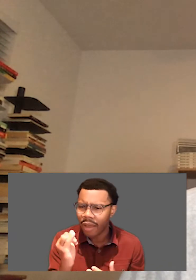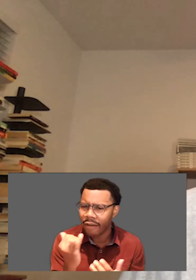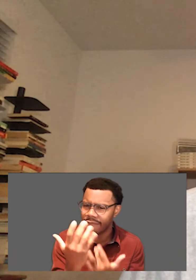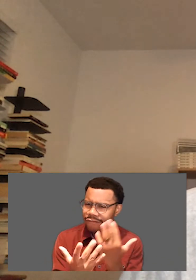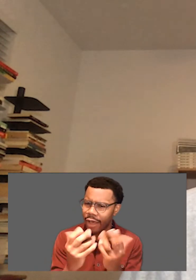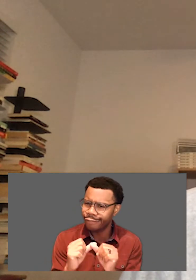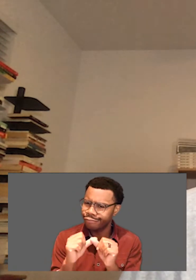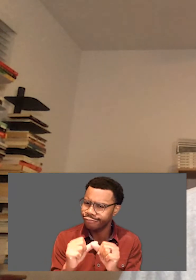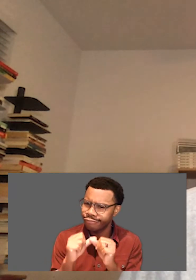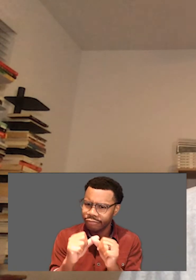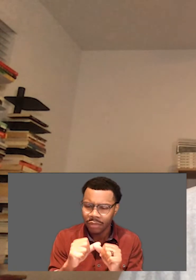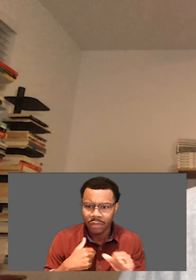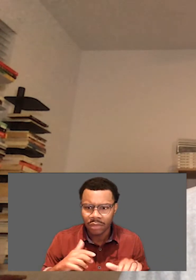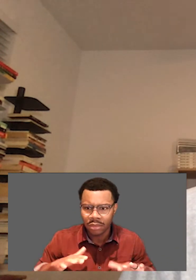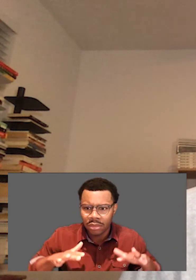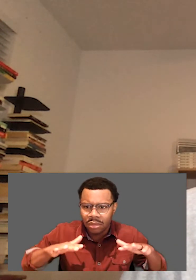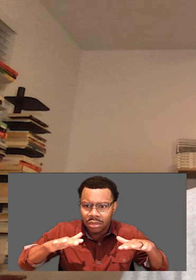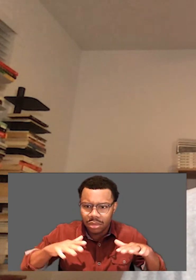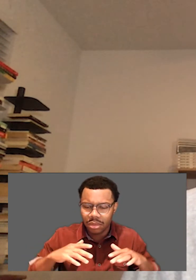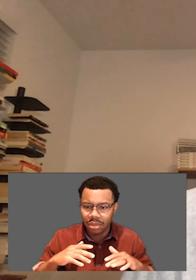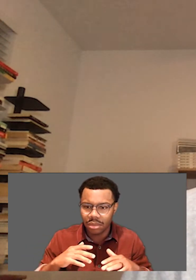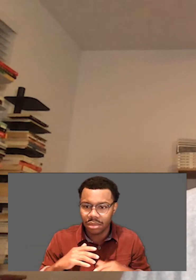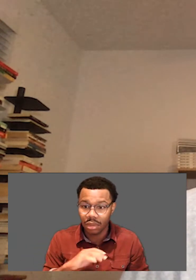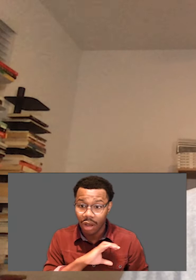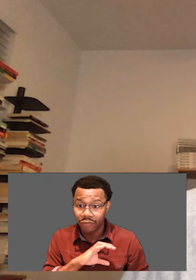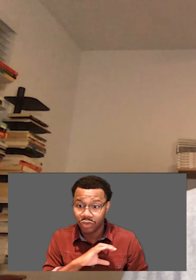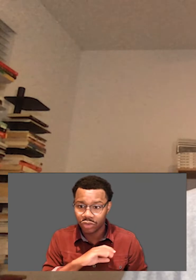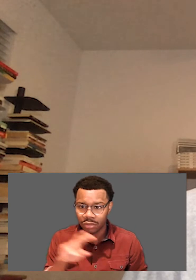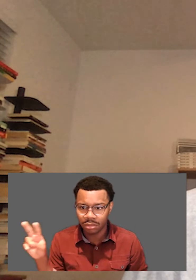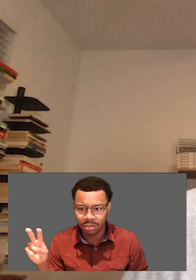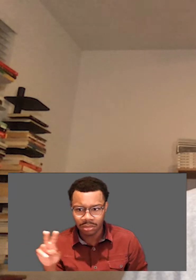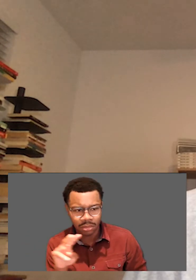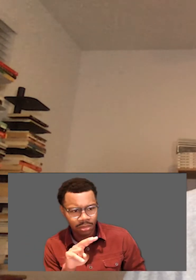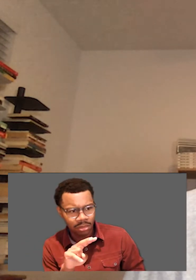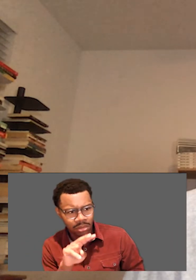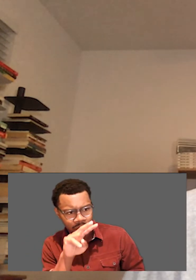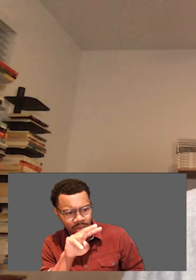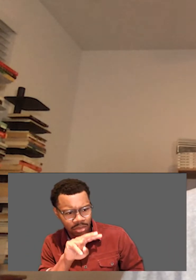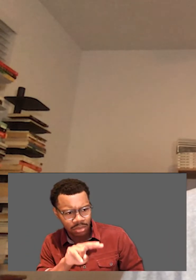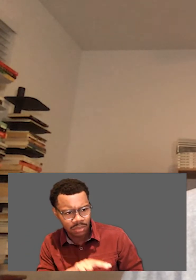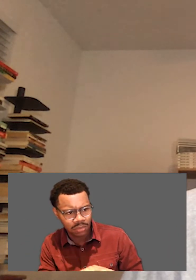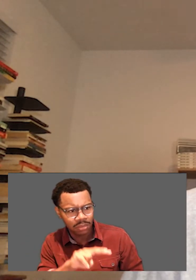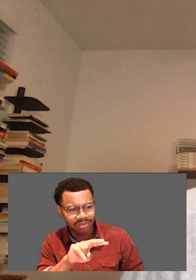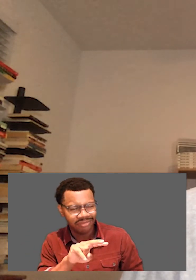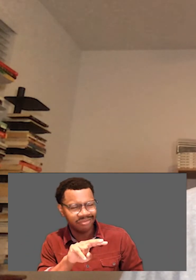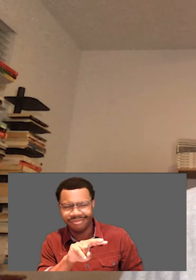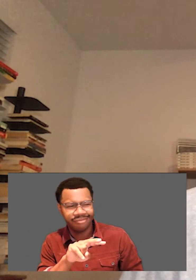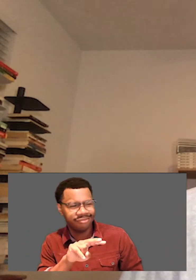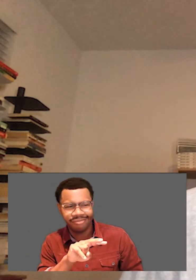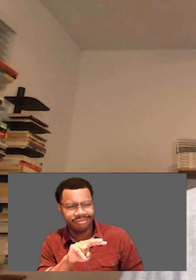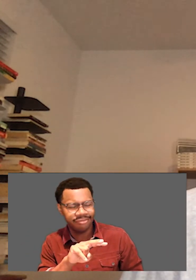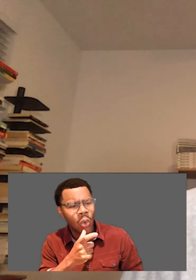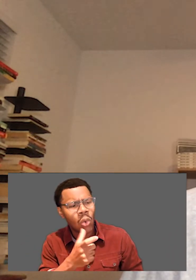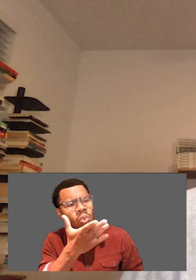trembling. The officer turned from his desk and looked me up and down, shaking his head. He asked me